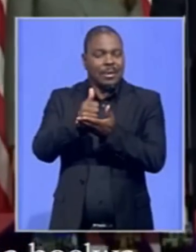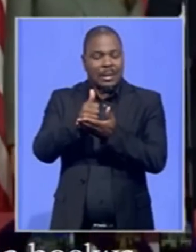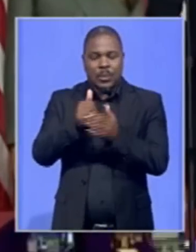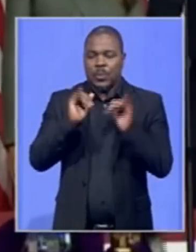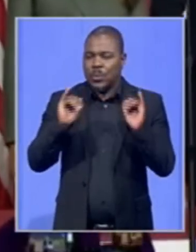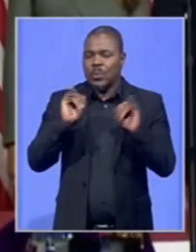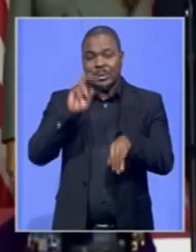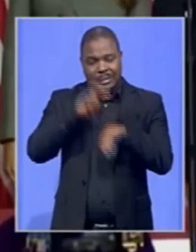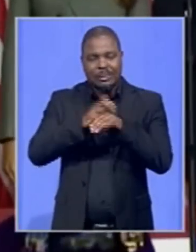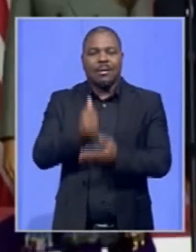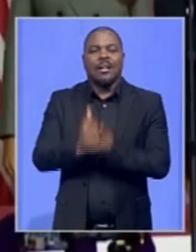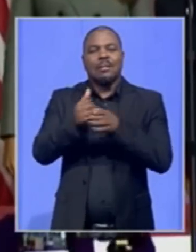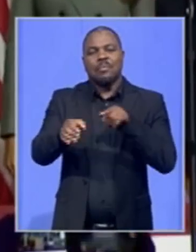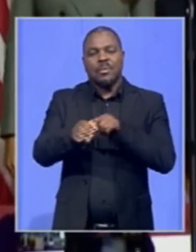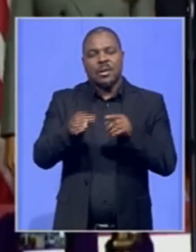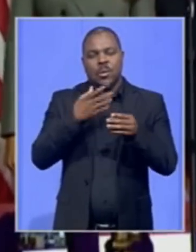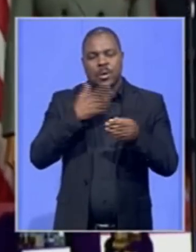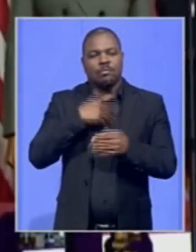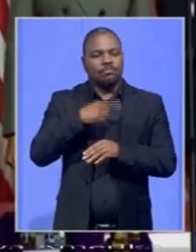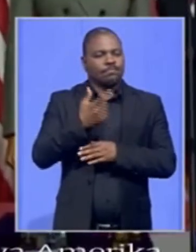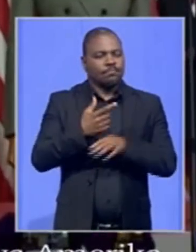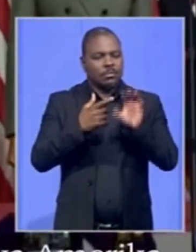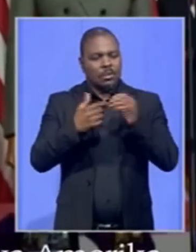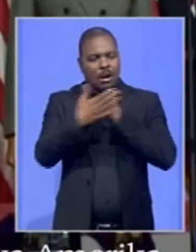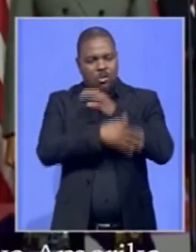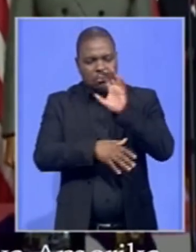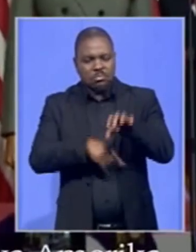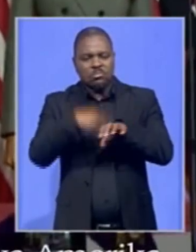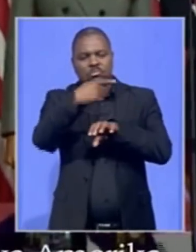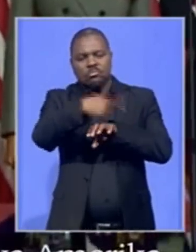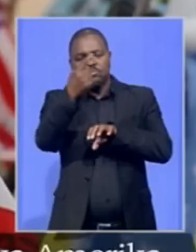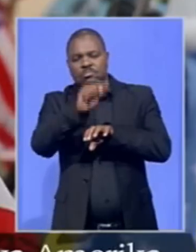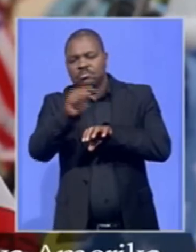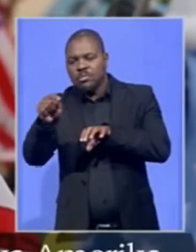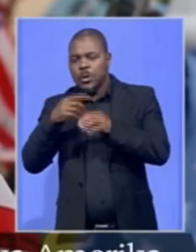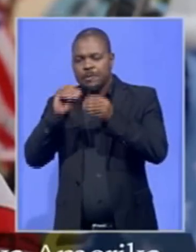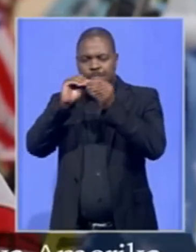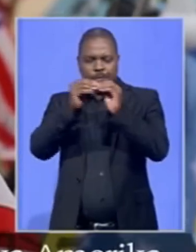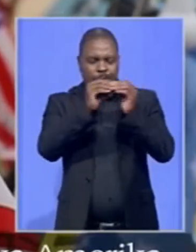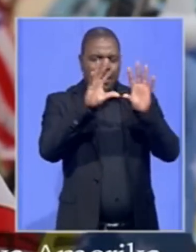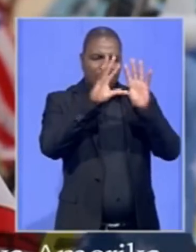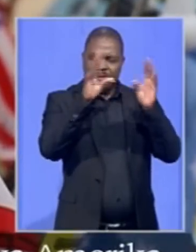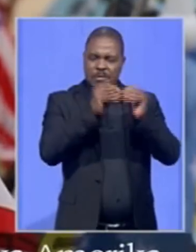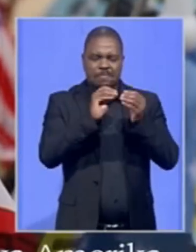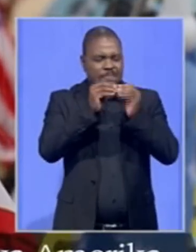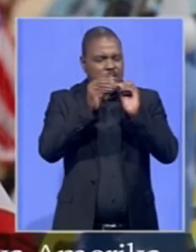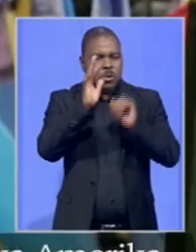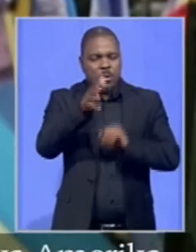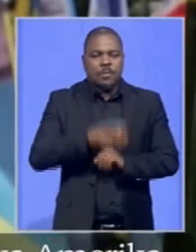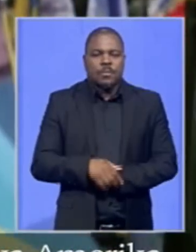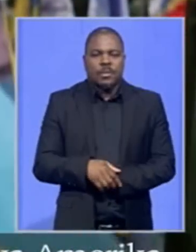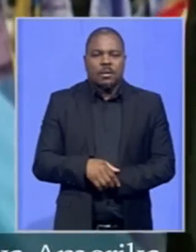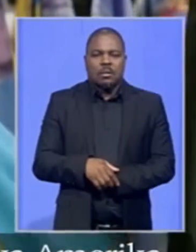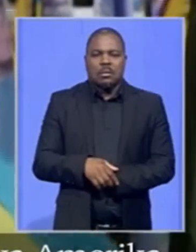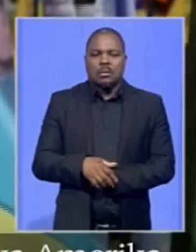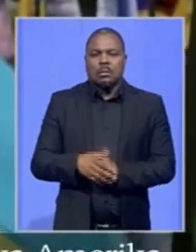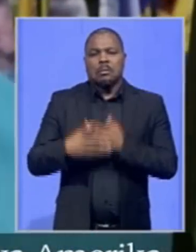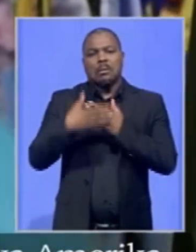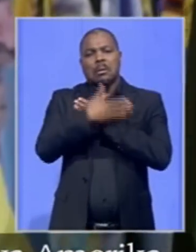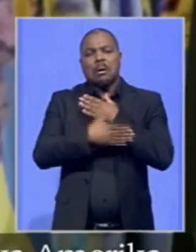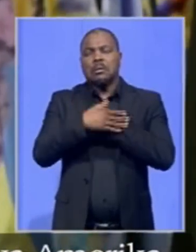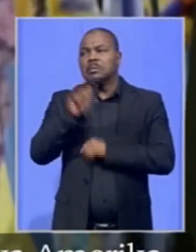badly. We're going to fix our borders. We're going to fix everything about our country. Palo ya go bonala ya dinaga tšeo di rilego